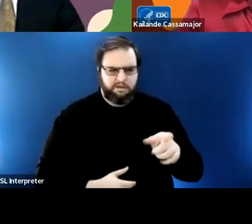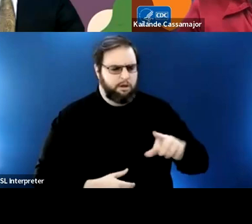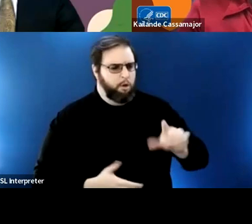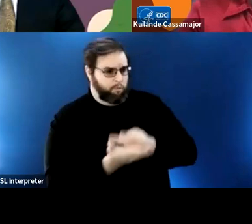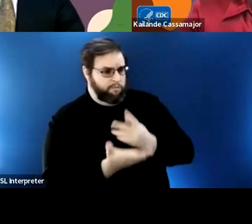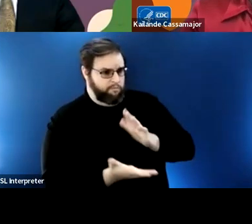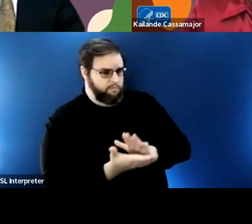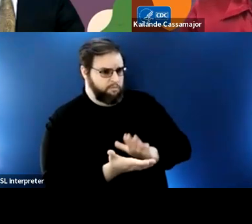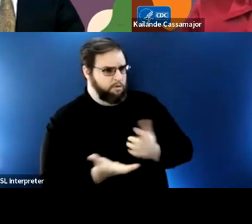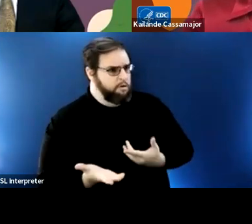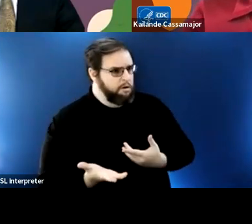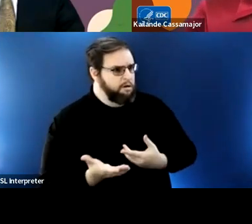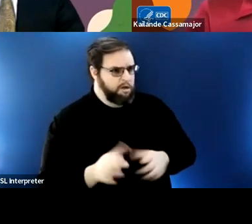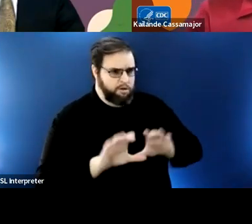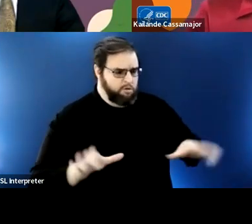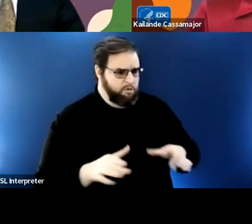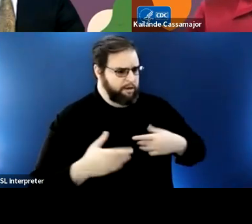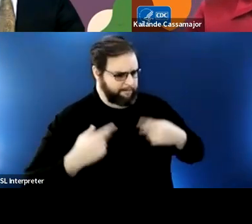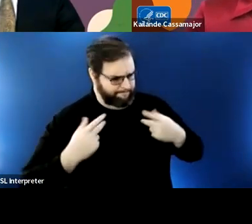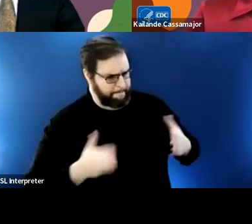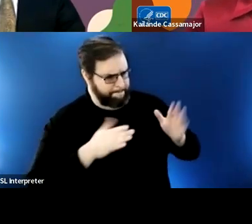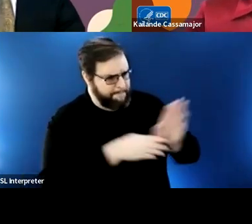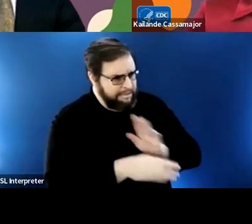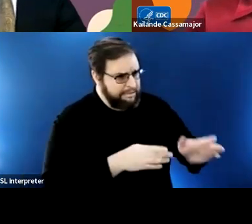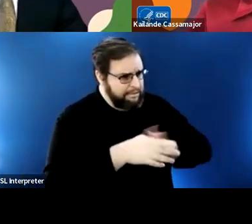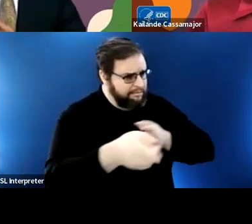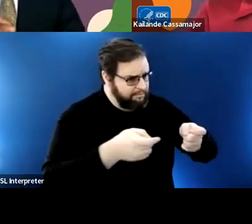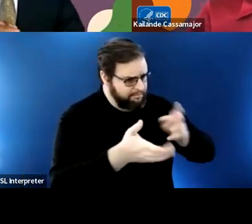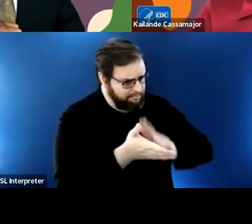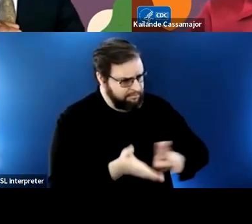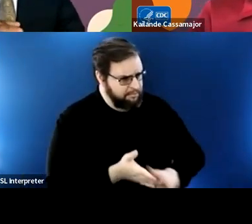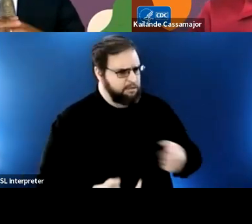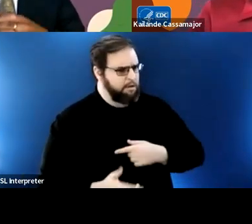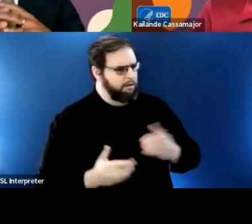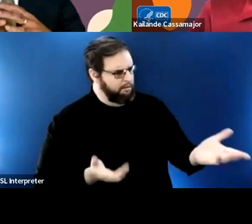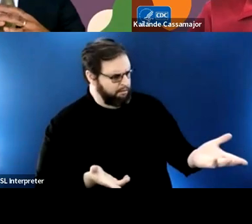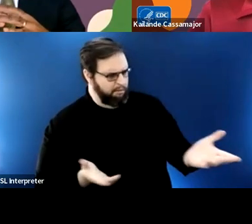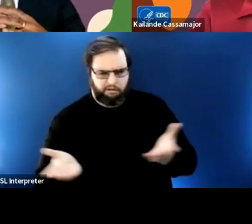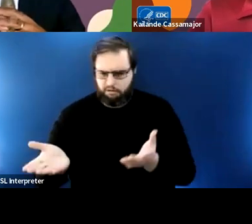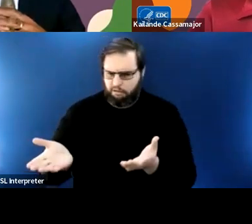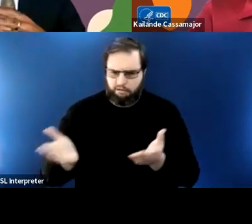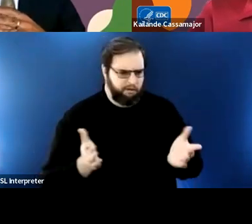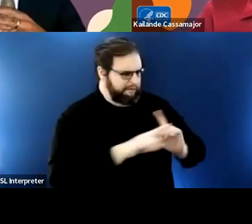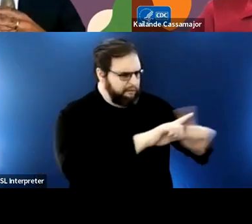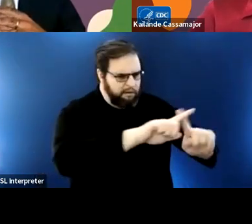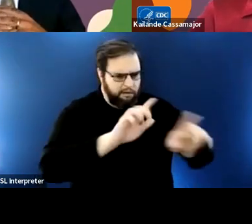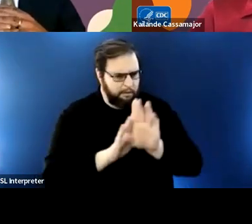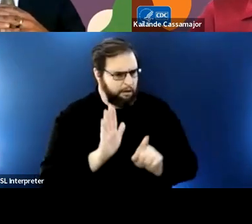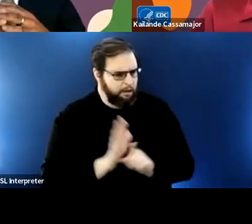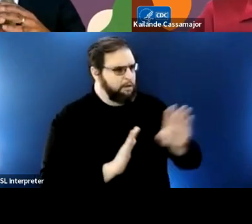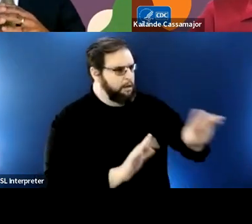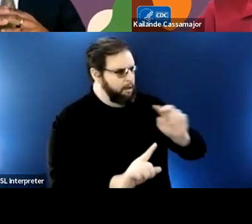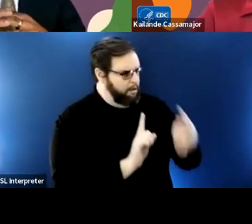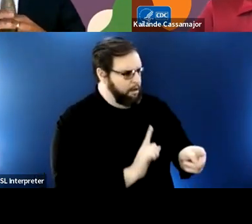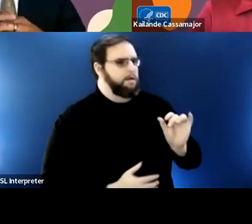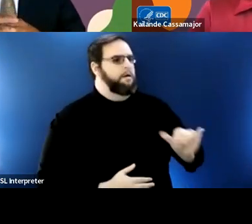school at the time that was getting their master's in business administration. And so it was really nice seeing how these different backgrounds and perspectives